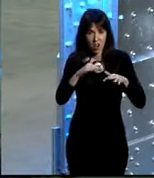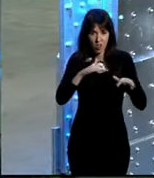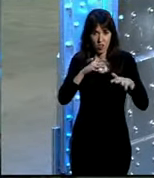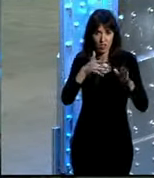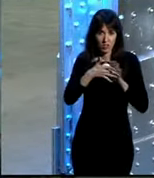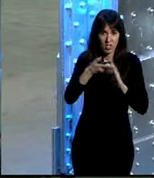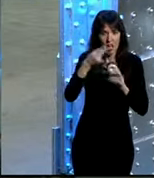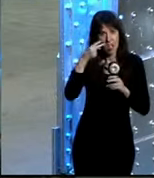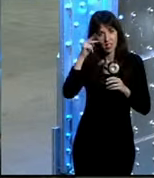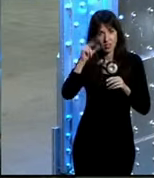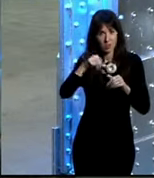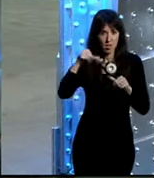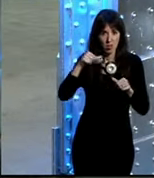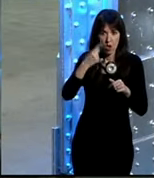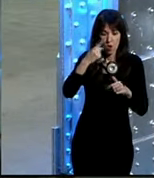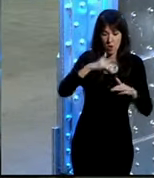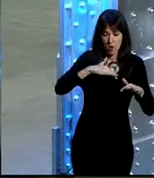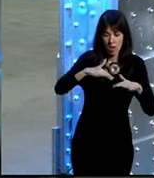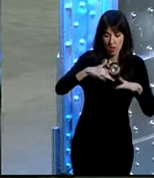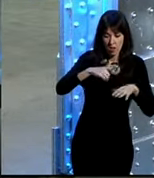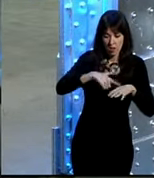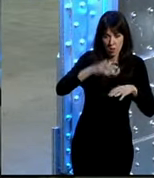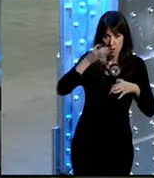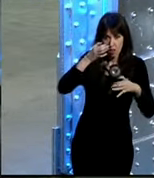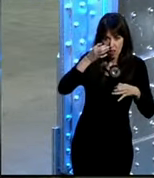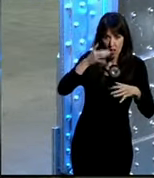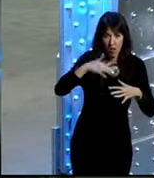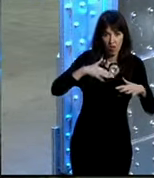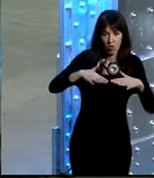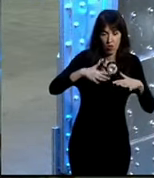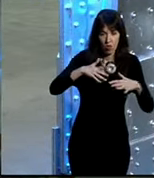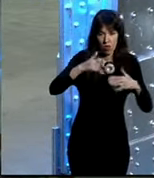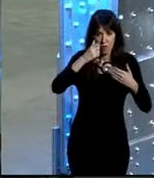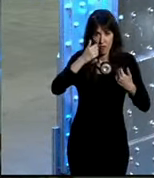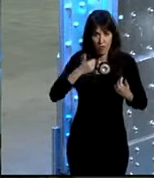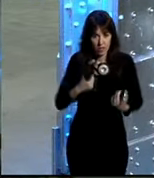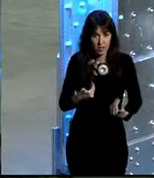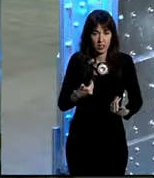I meant the value of an experience.